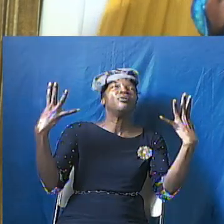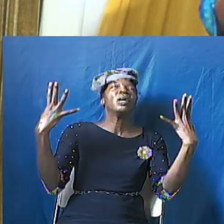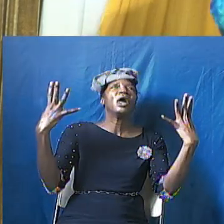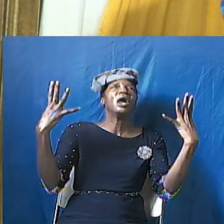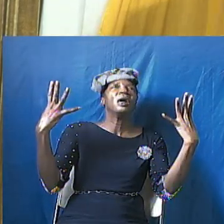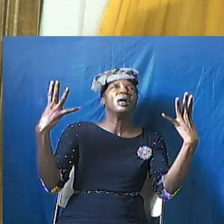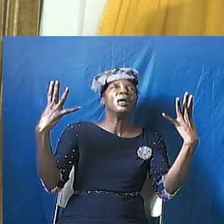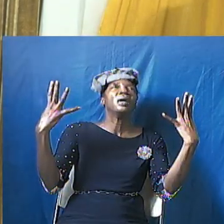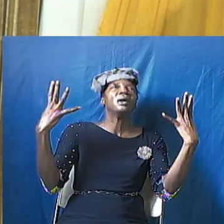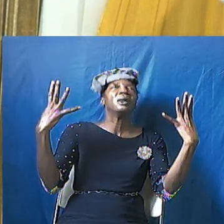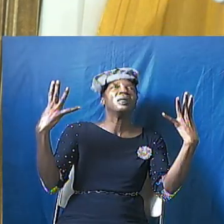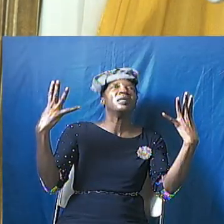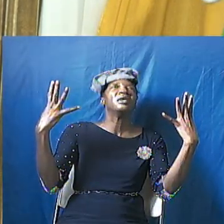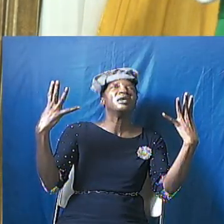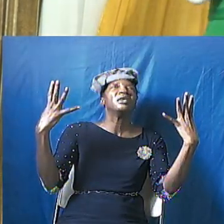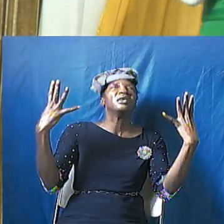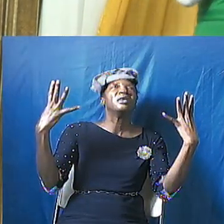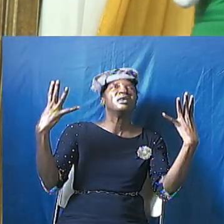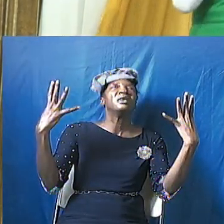Jesus.